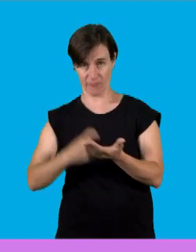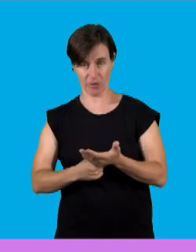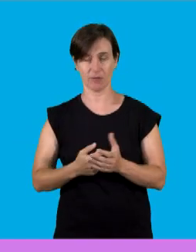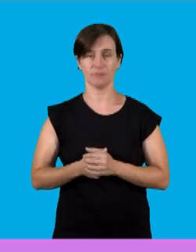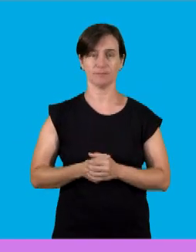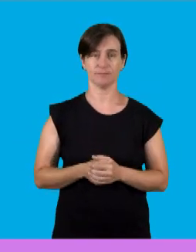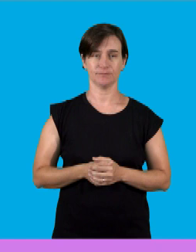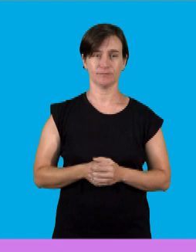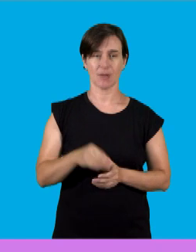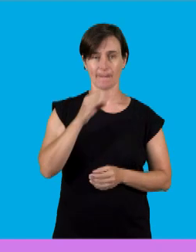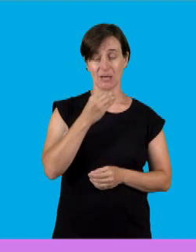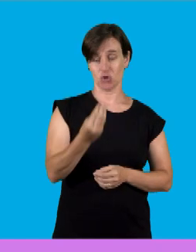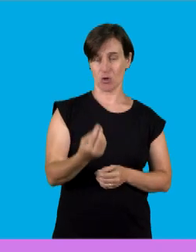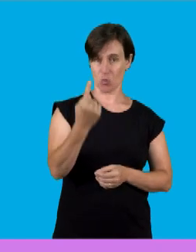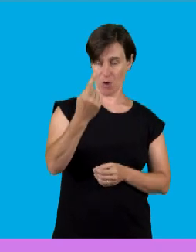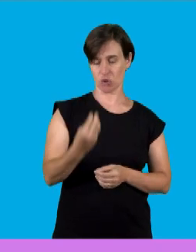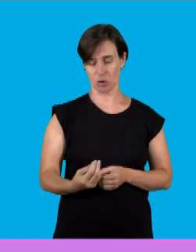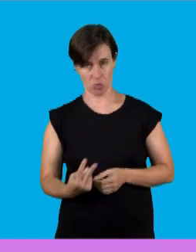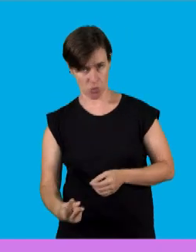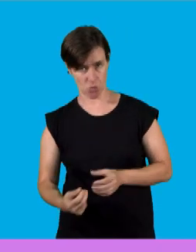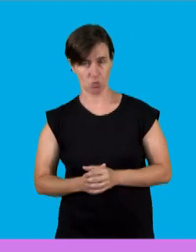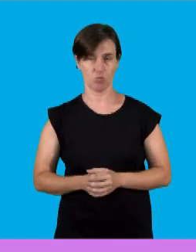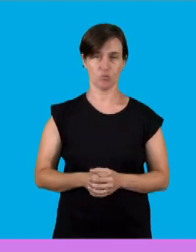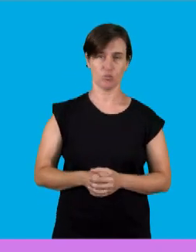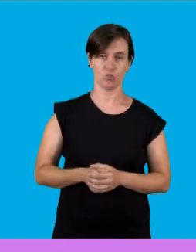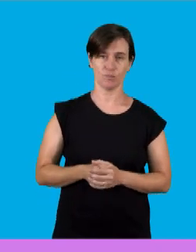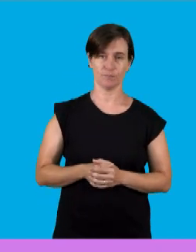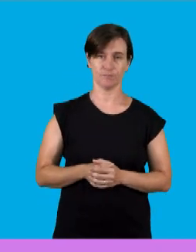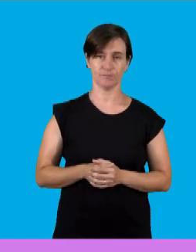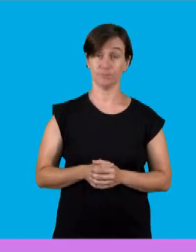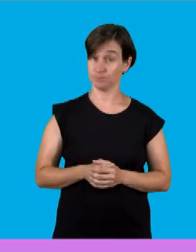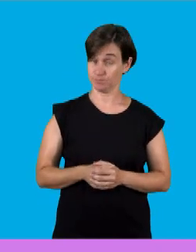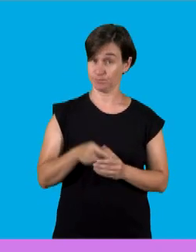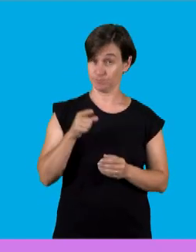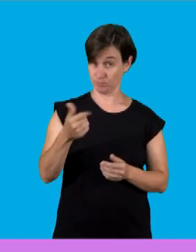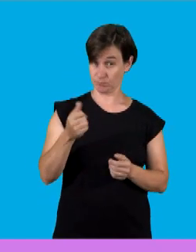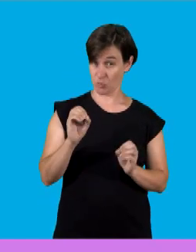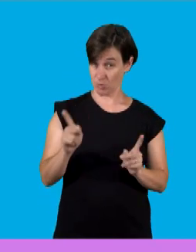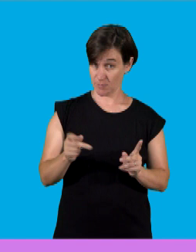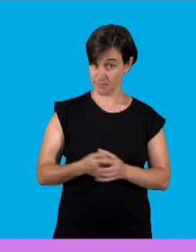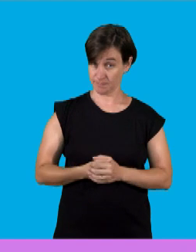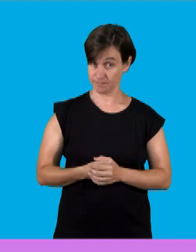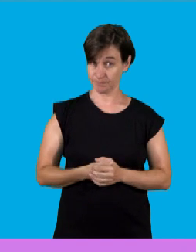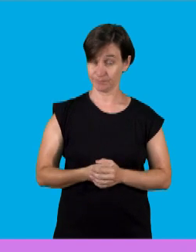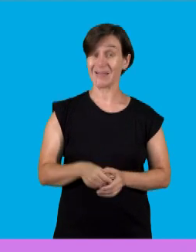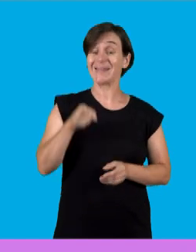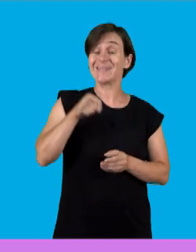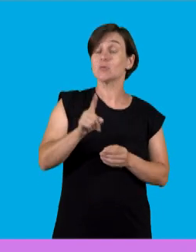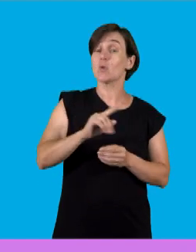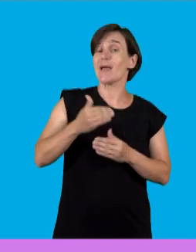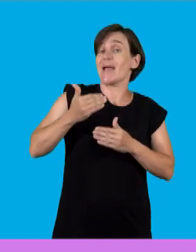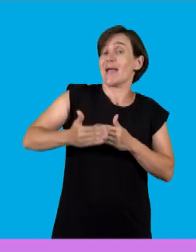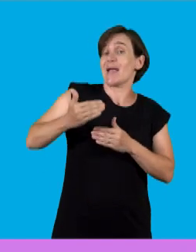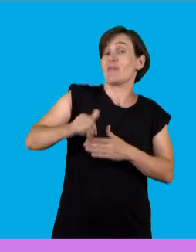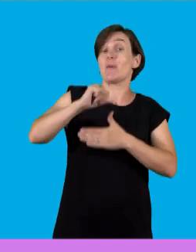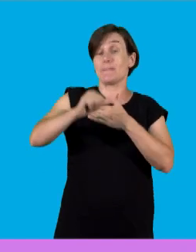265 rand. So that's child number 1 and child number 2. Are we all still fine? Remember, this is monthly